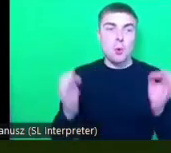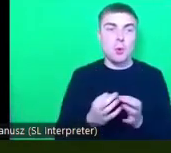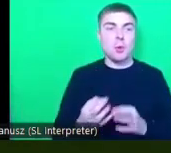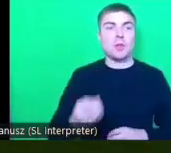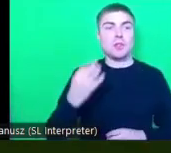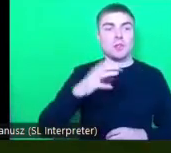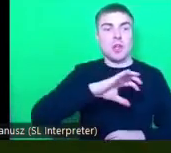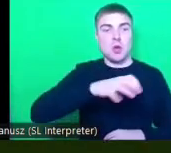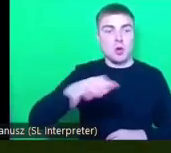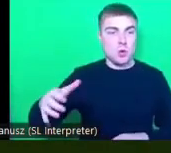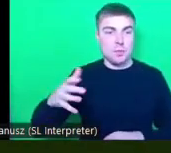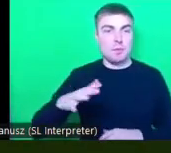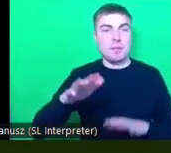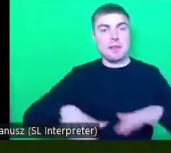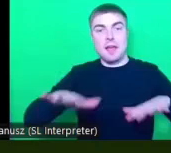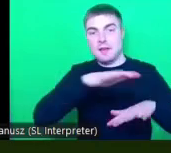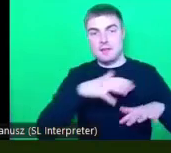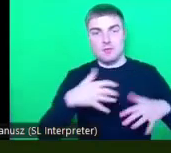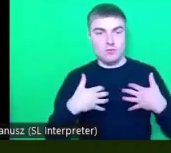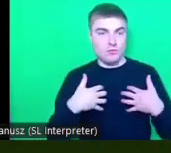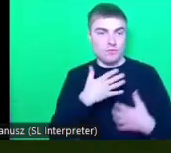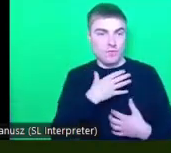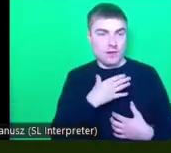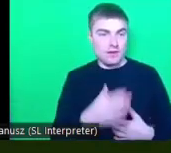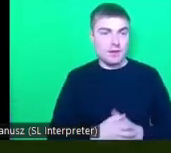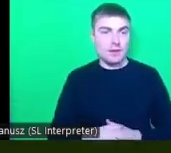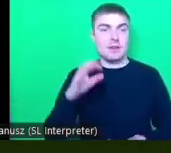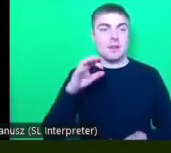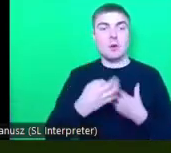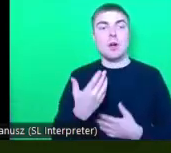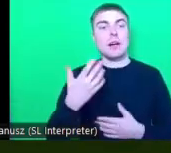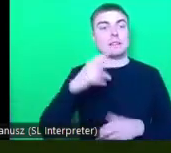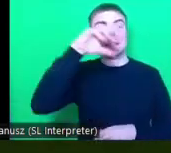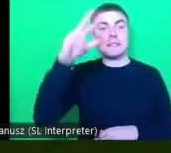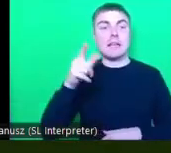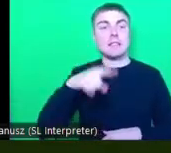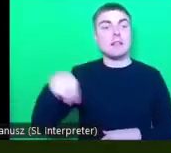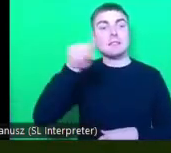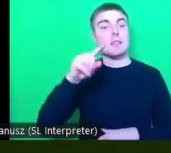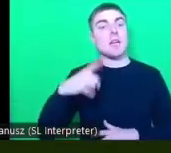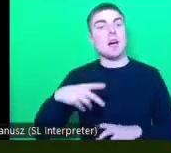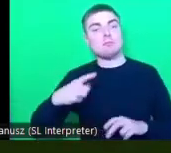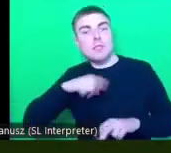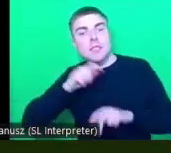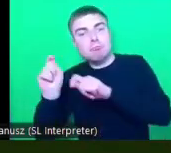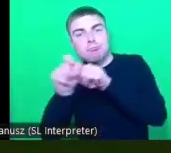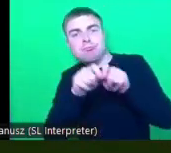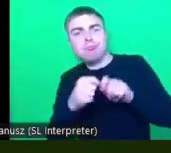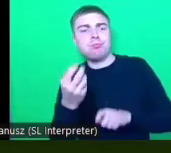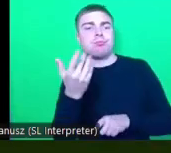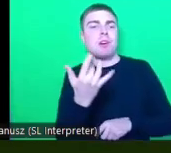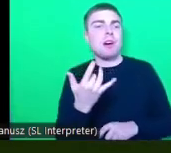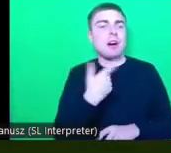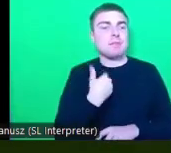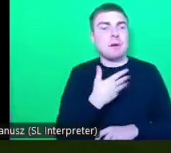both through numbers, their distribution, and also their genetical status since the founder events of this population that occurred